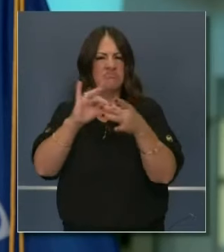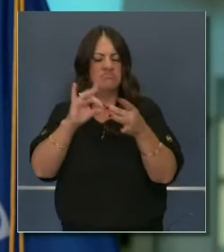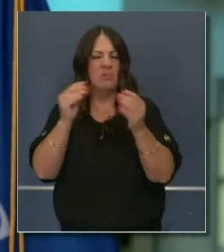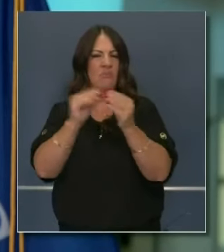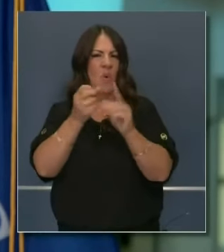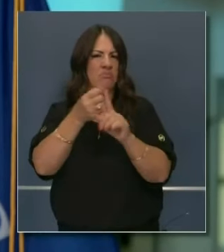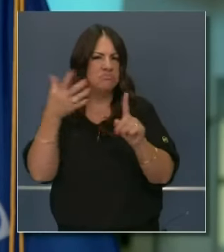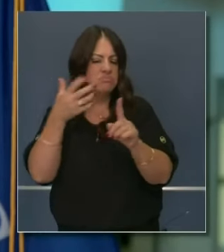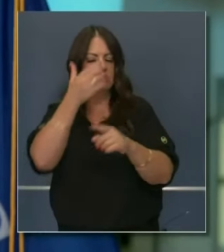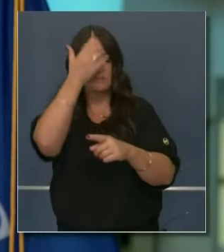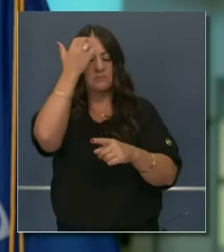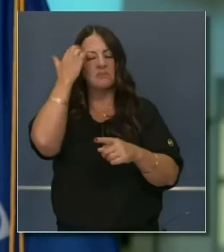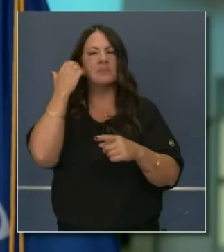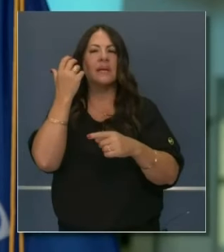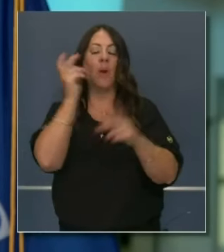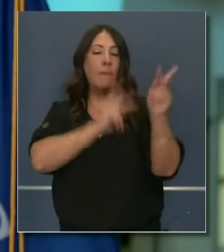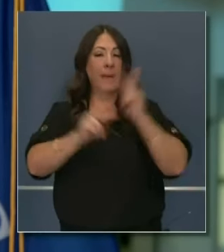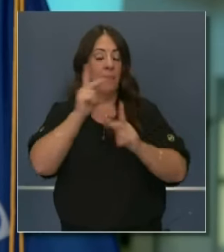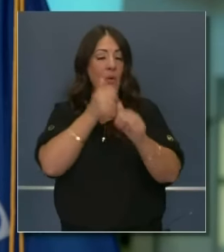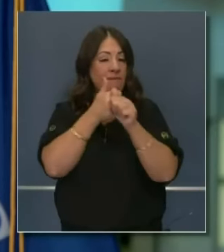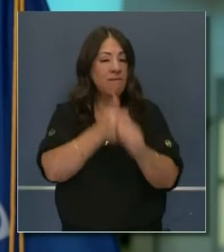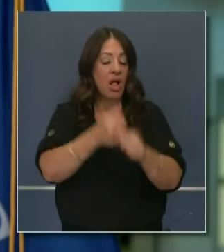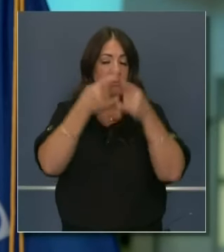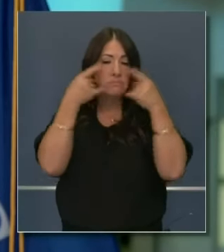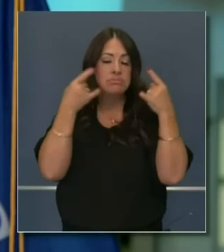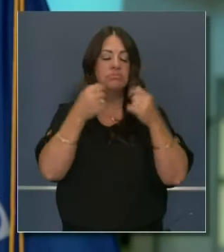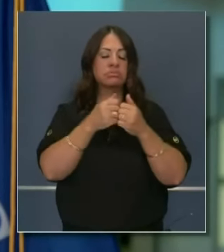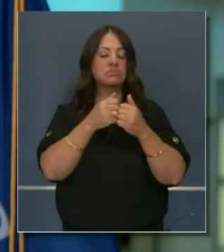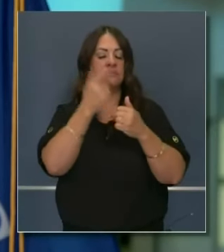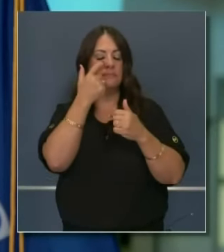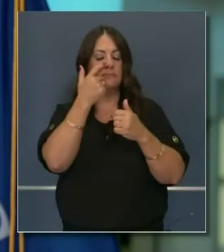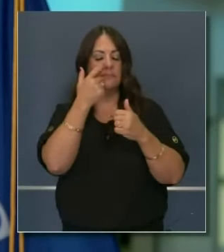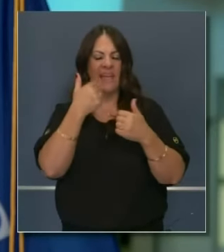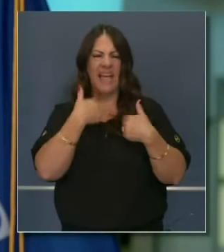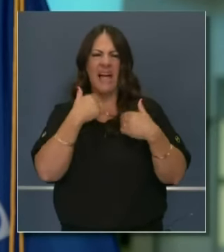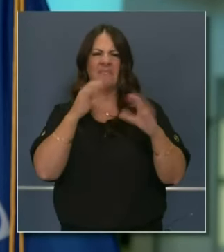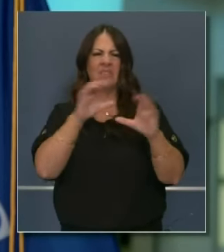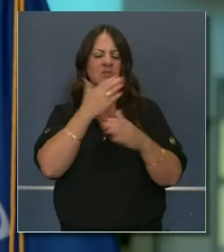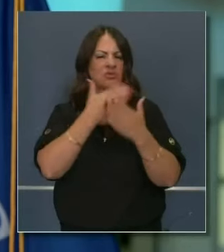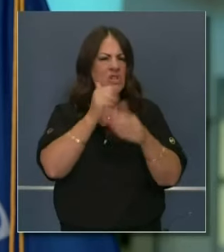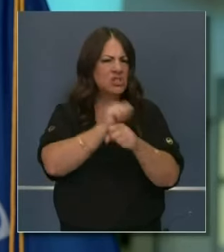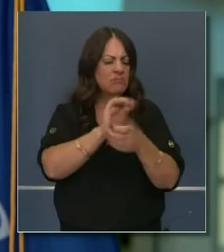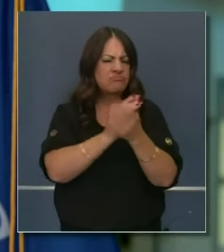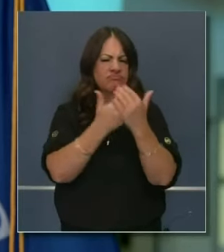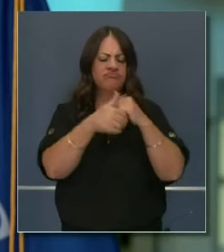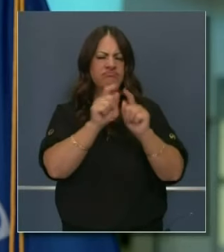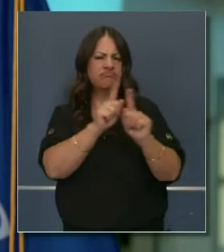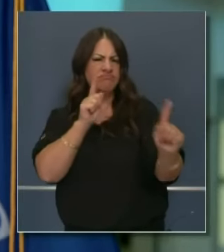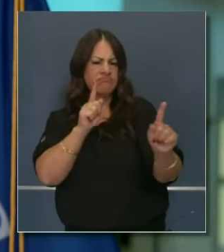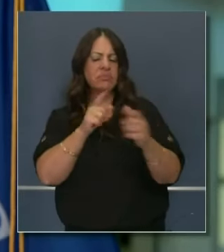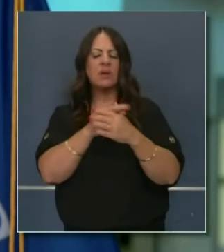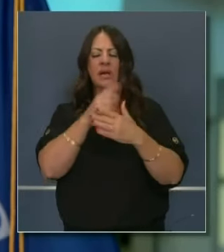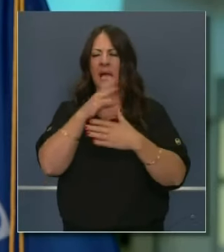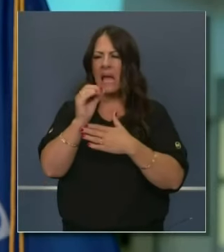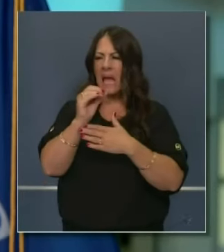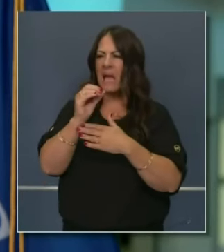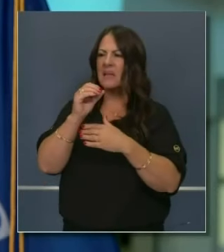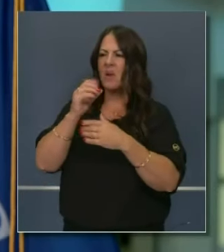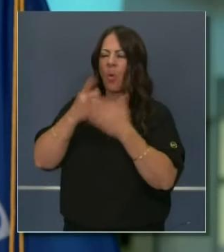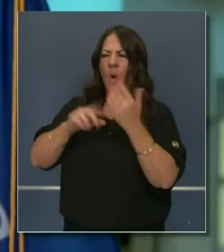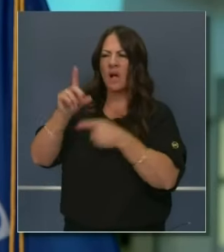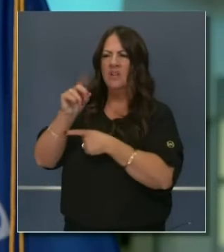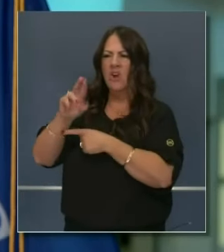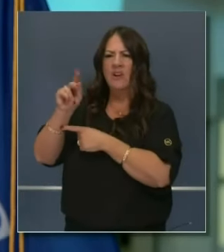think our efforts in terms of testing and isolation and quarantine have all advanced those efforts. And I'm very proud of his work in that respect